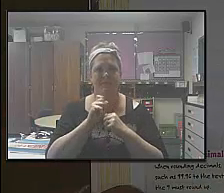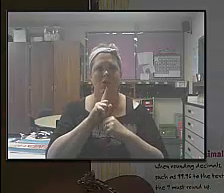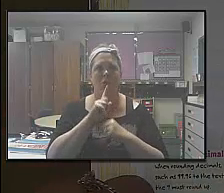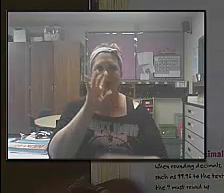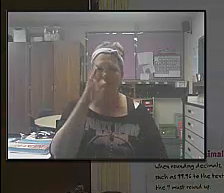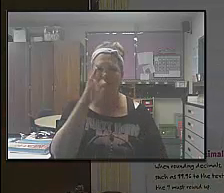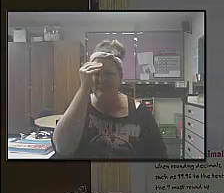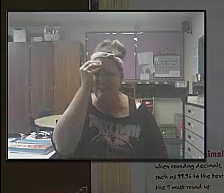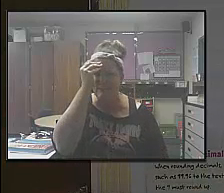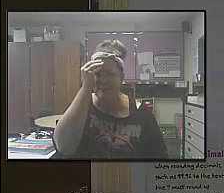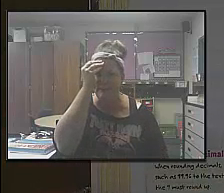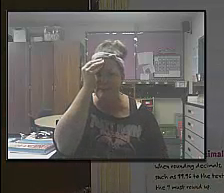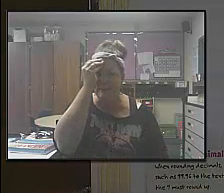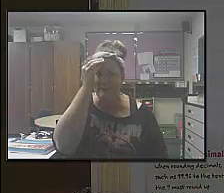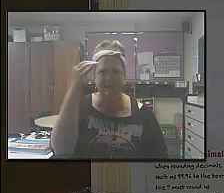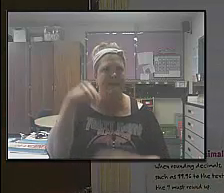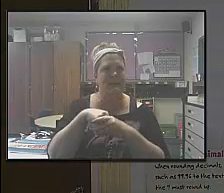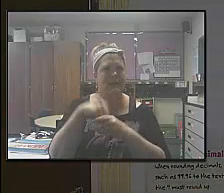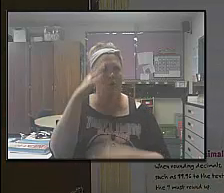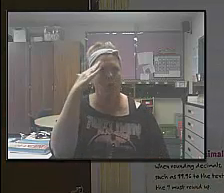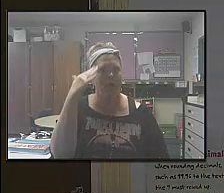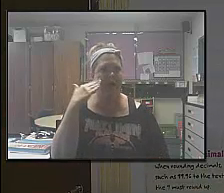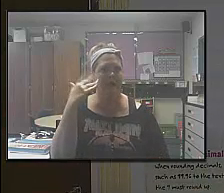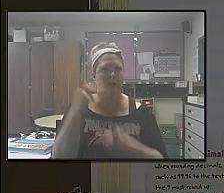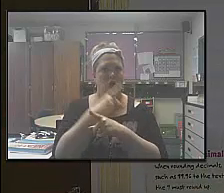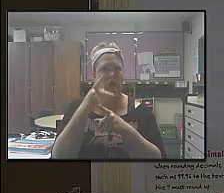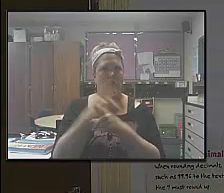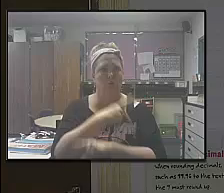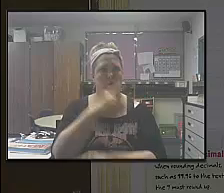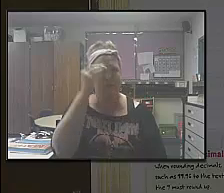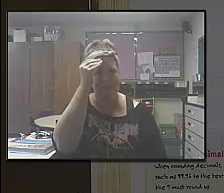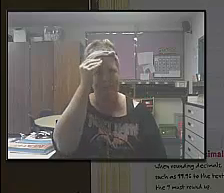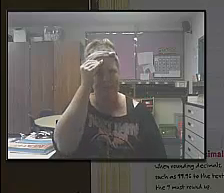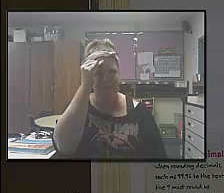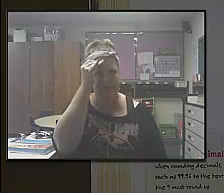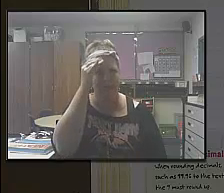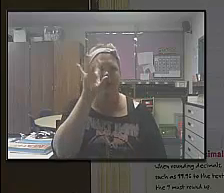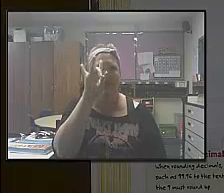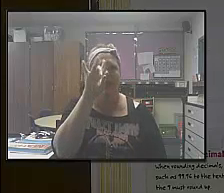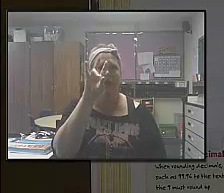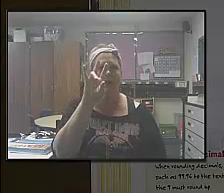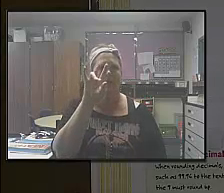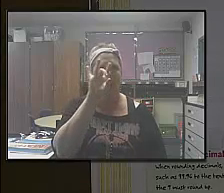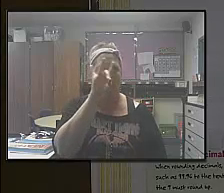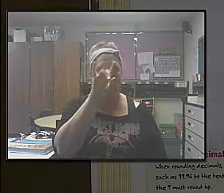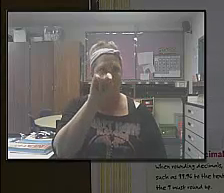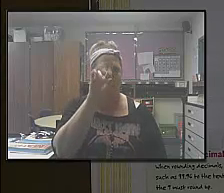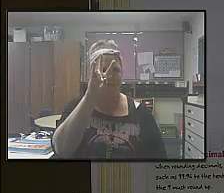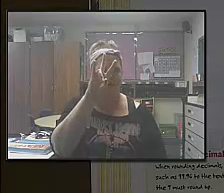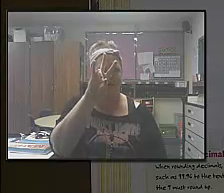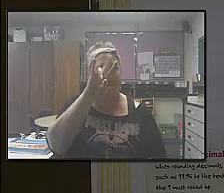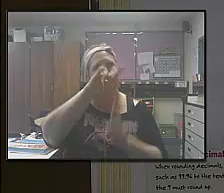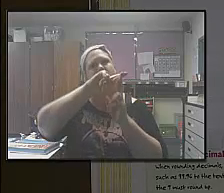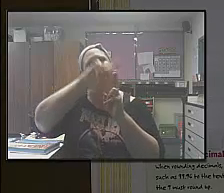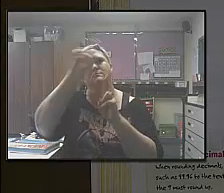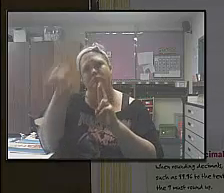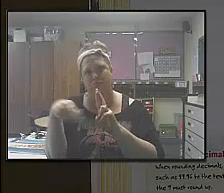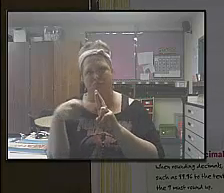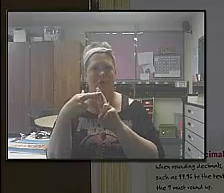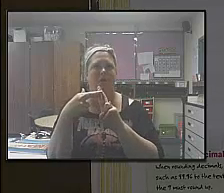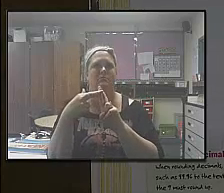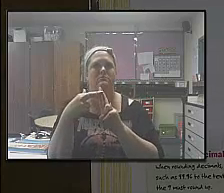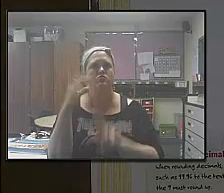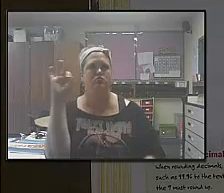compute mentally. That means you should be able to do it in your head. Nothing That's what it means. is before So the 5, so 2 8.7. plus 0 is 2. Find your number. So